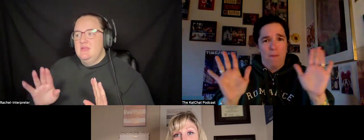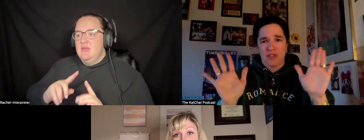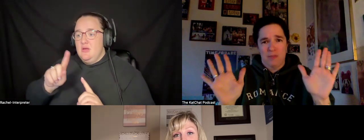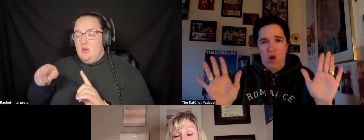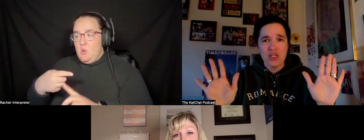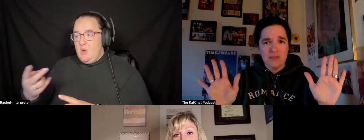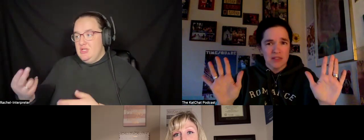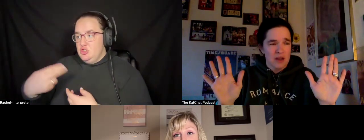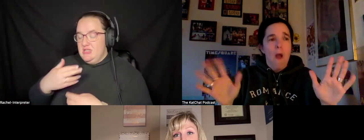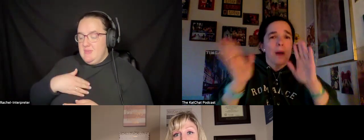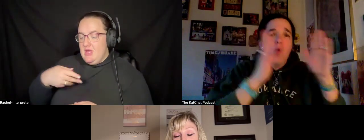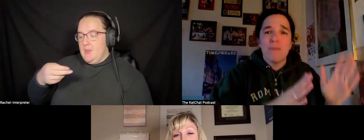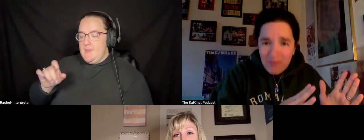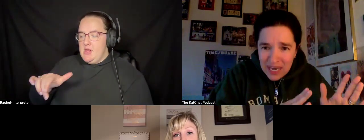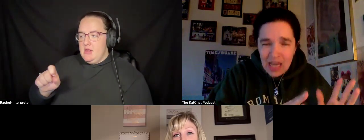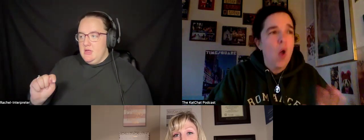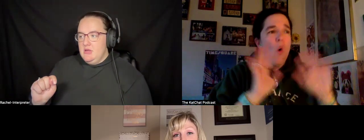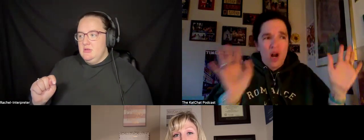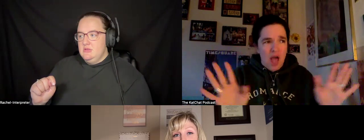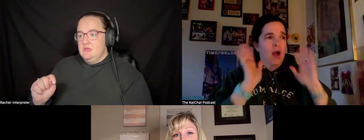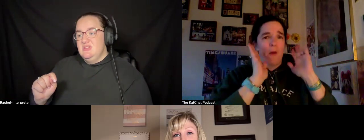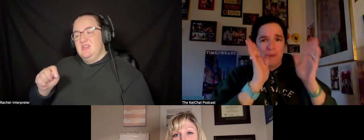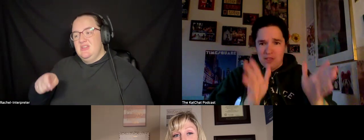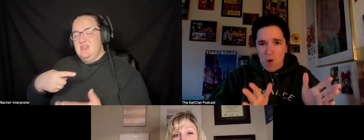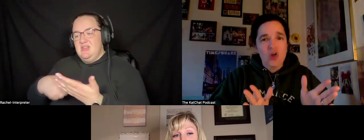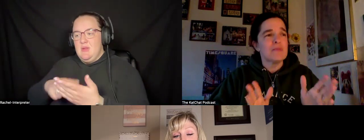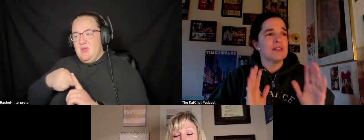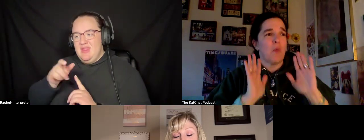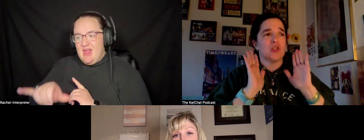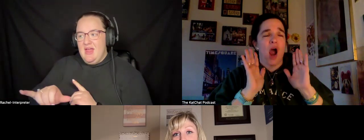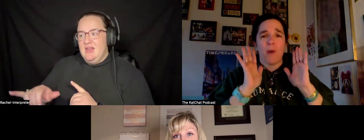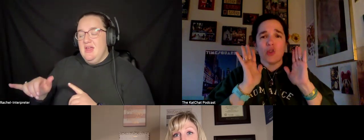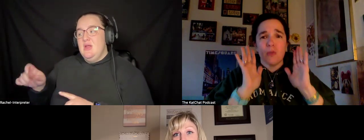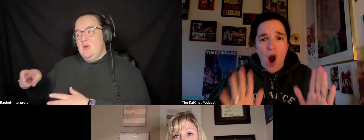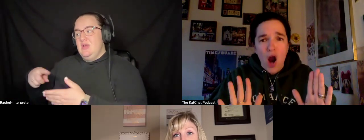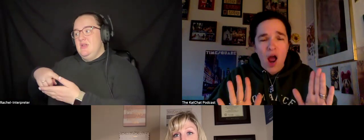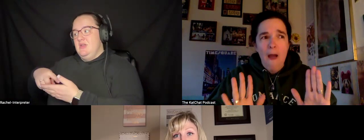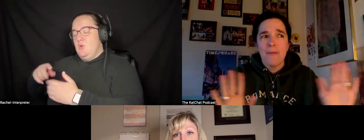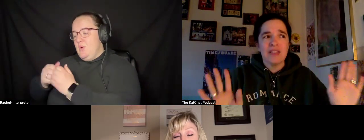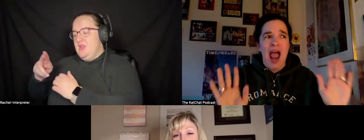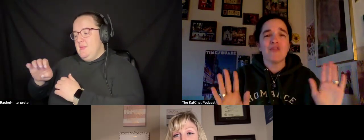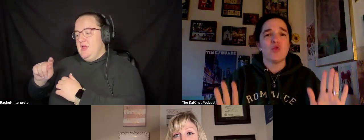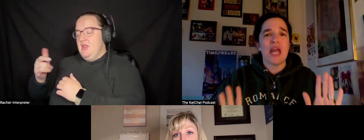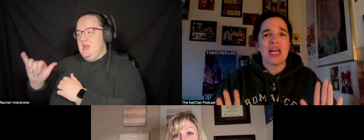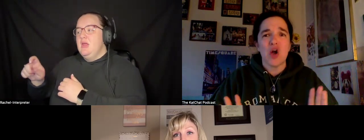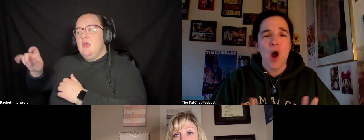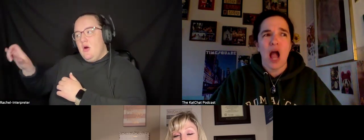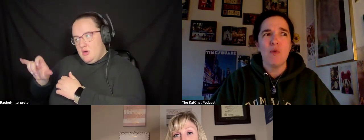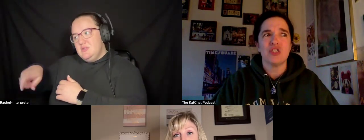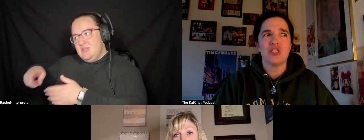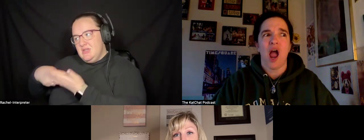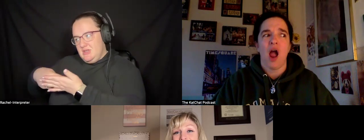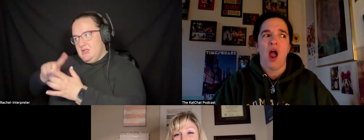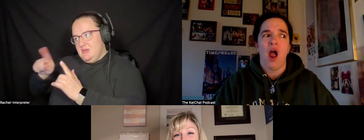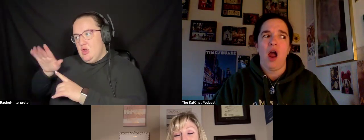talk about Baltimore Christmas. But with Bethany, we're going to talk about Baltimore Christmas, and we're going to talk about your book. Because after reading her book, I